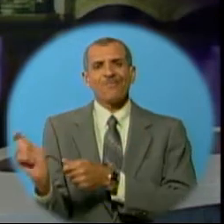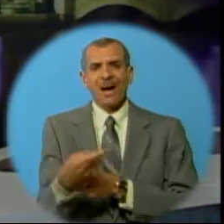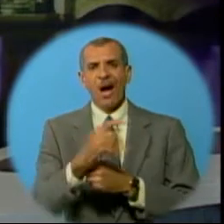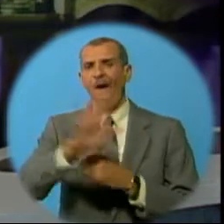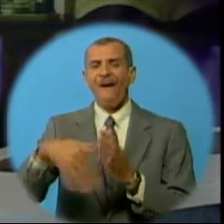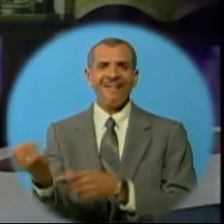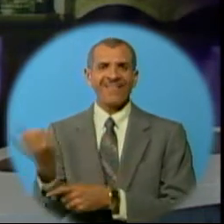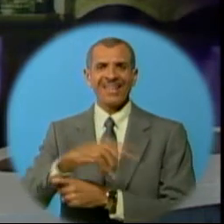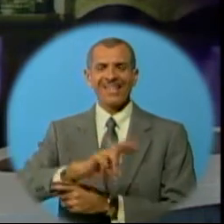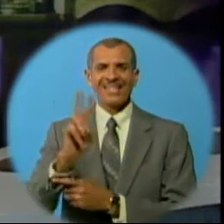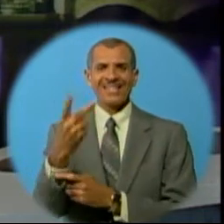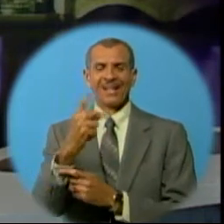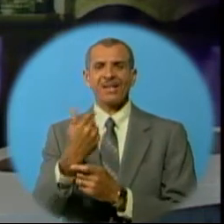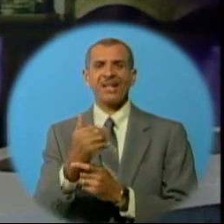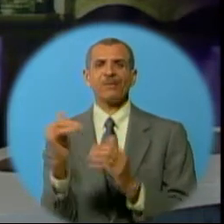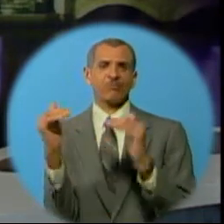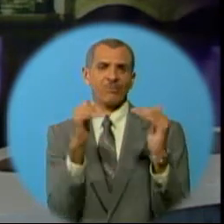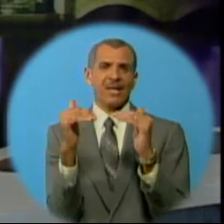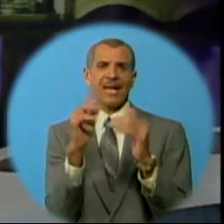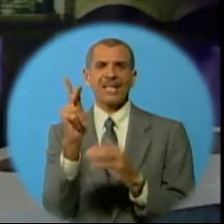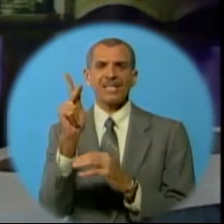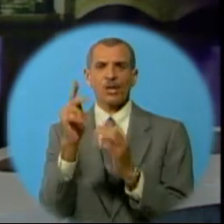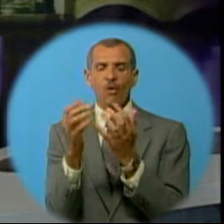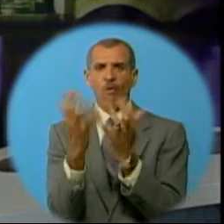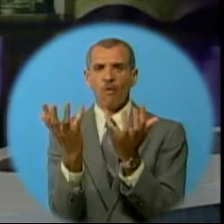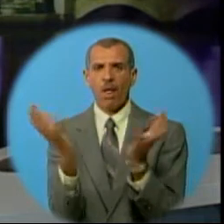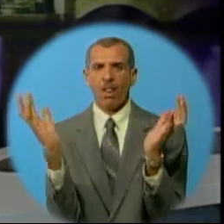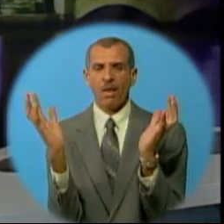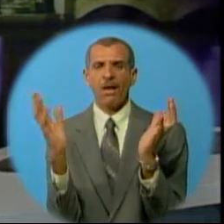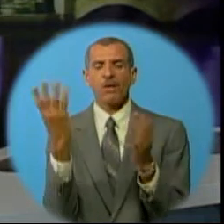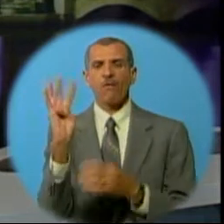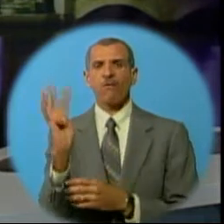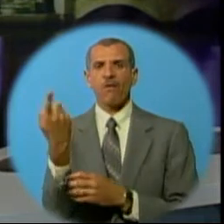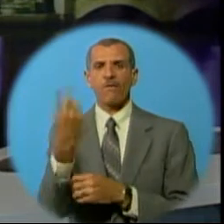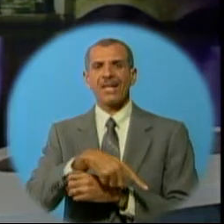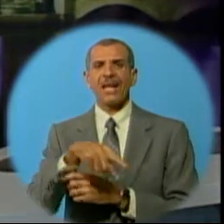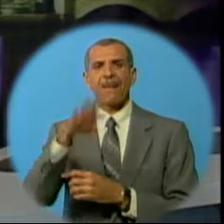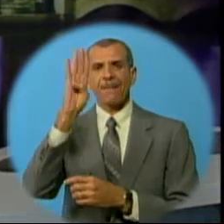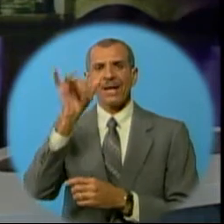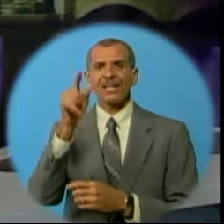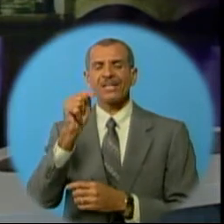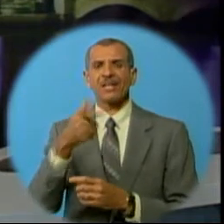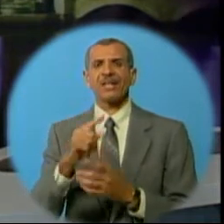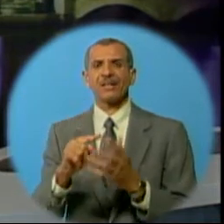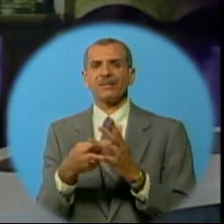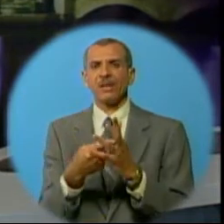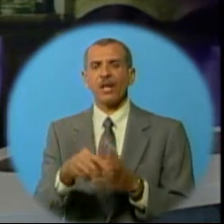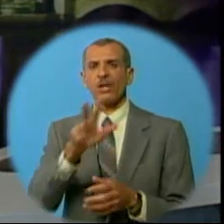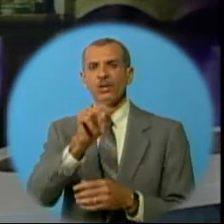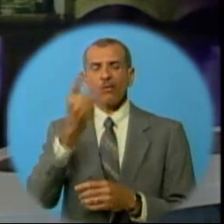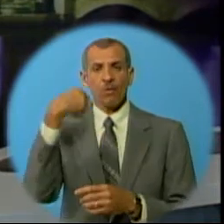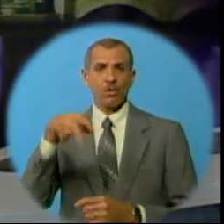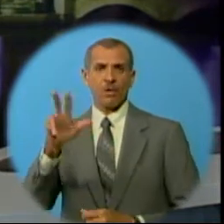and draw the second and final match at Kensington Oval. On this, the fourth and final day, Bangladesh A resumed on 32 for 3,